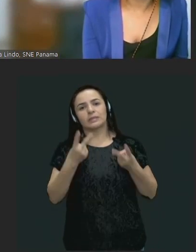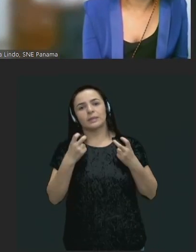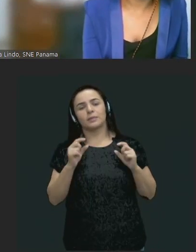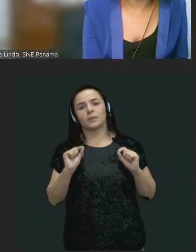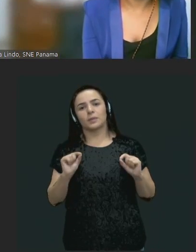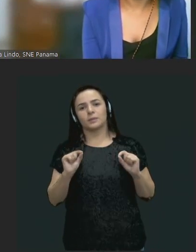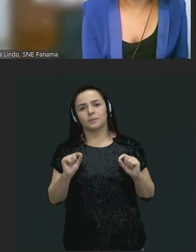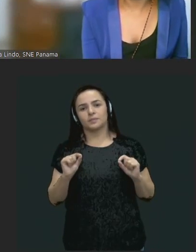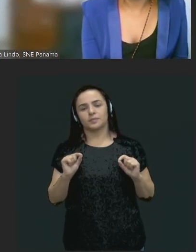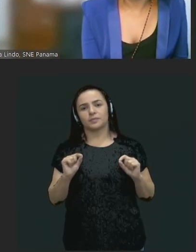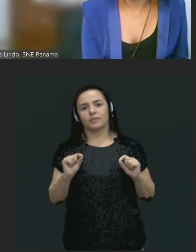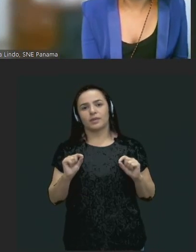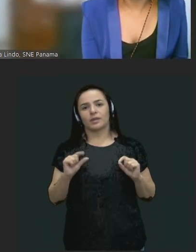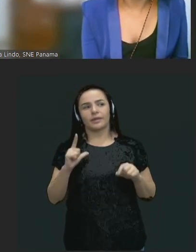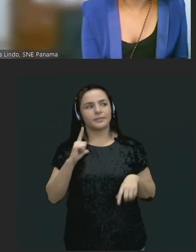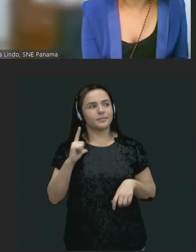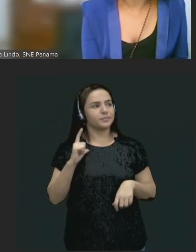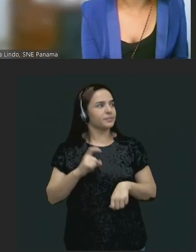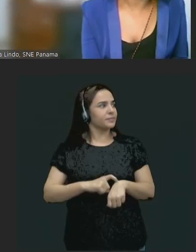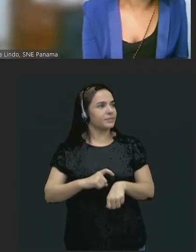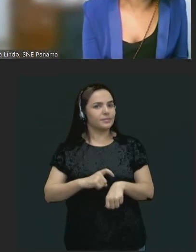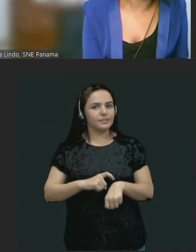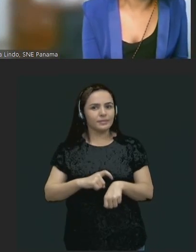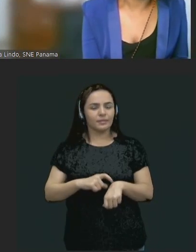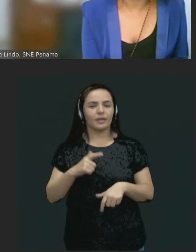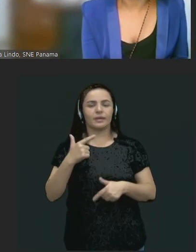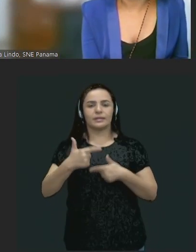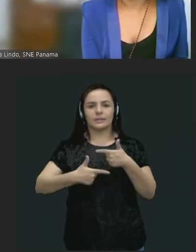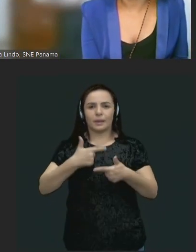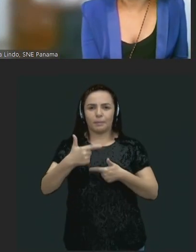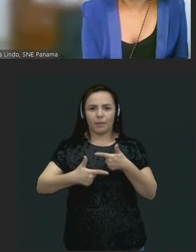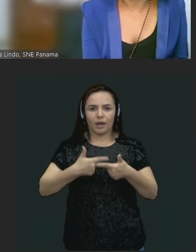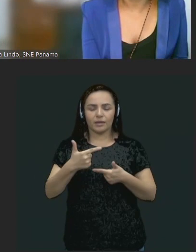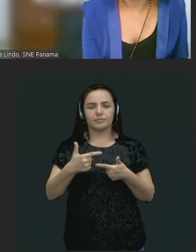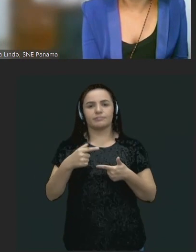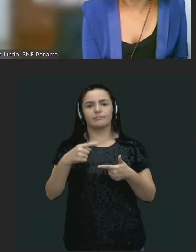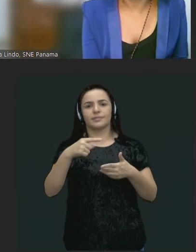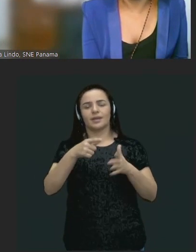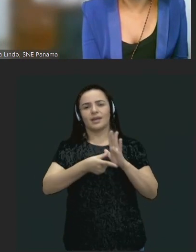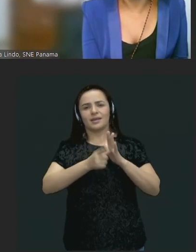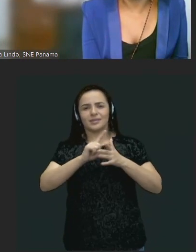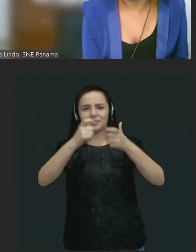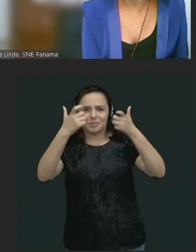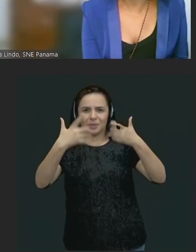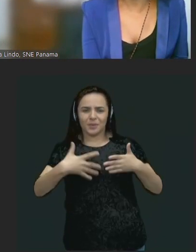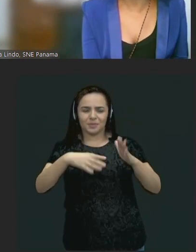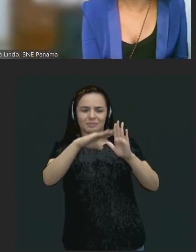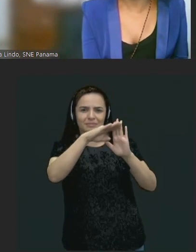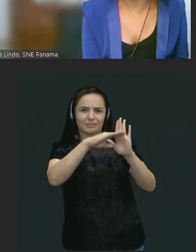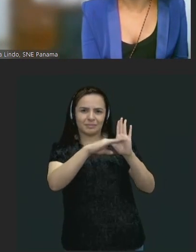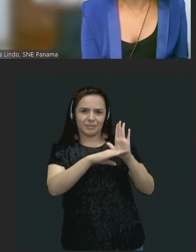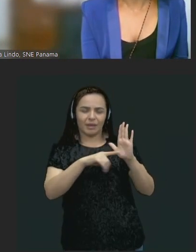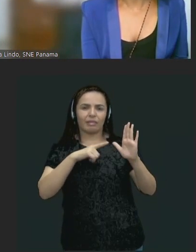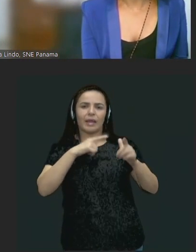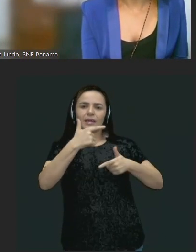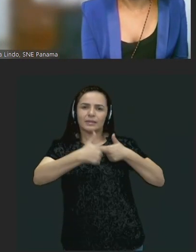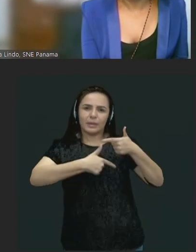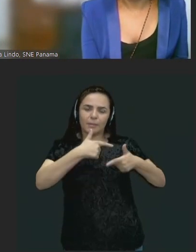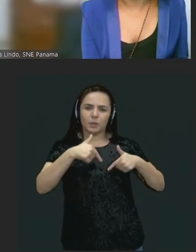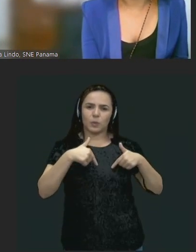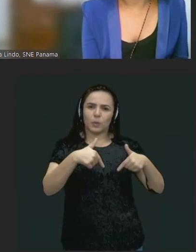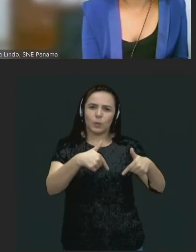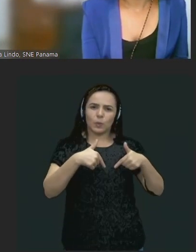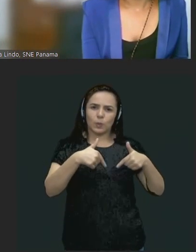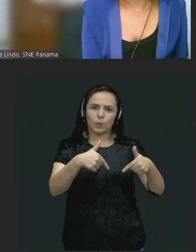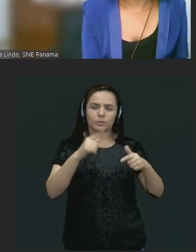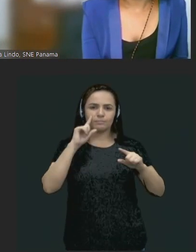doing. Right now, we are working in all these activities in order to assure that we comply with the strategy that have to be